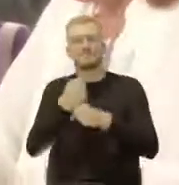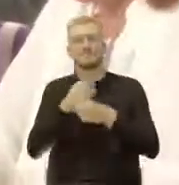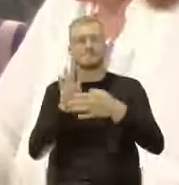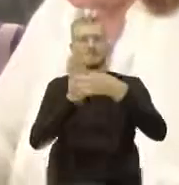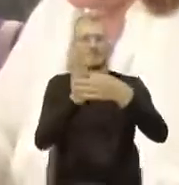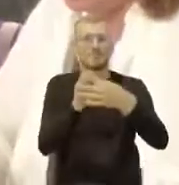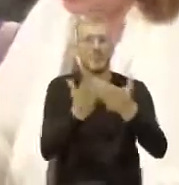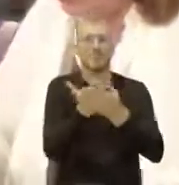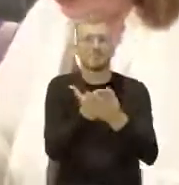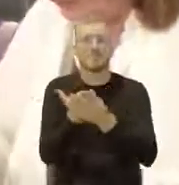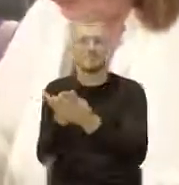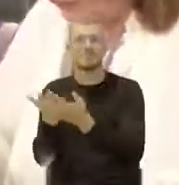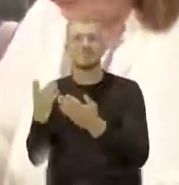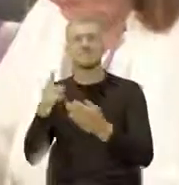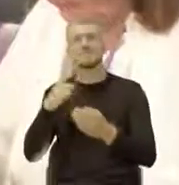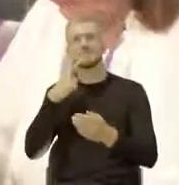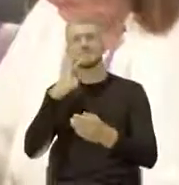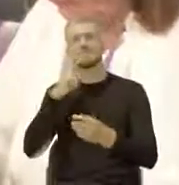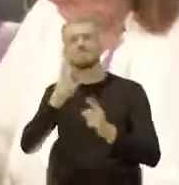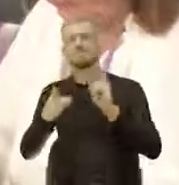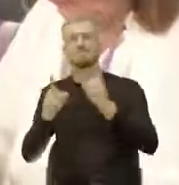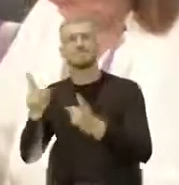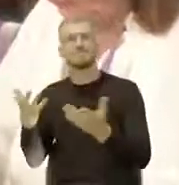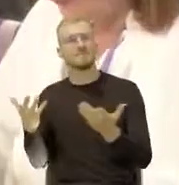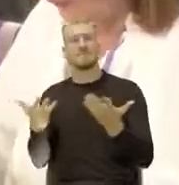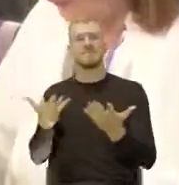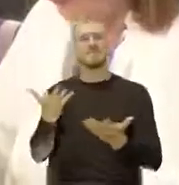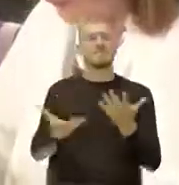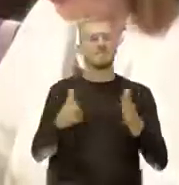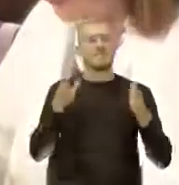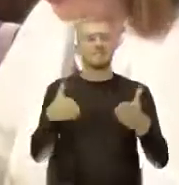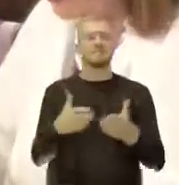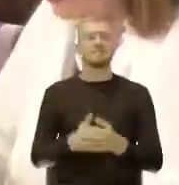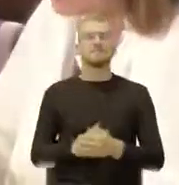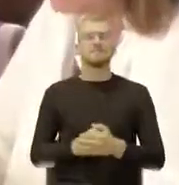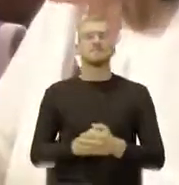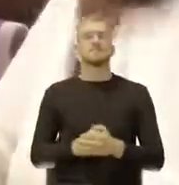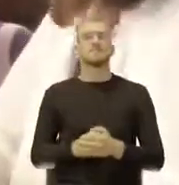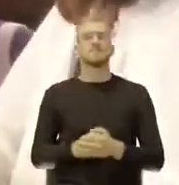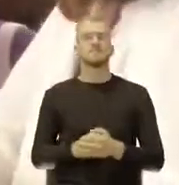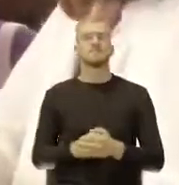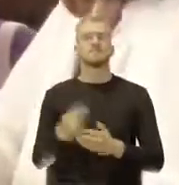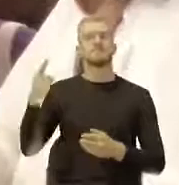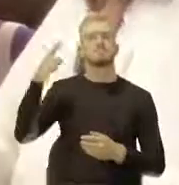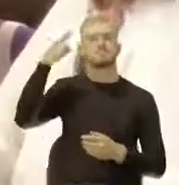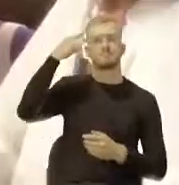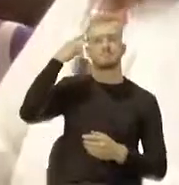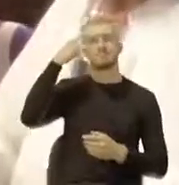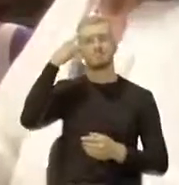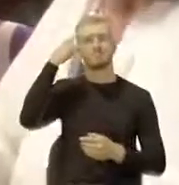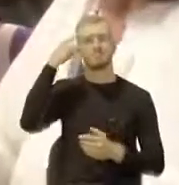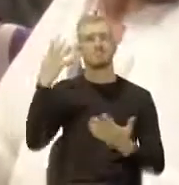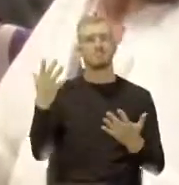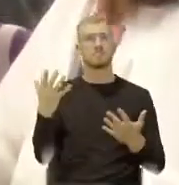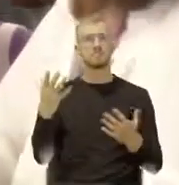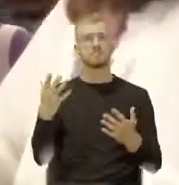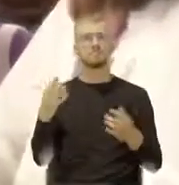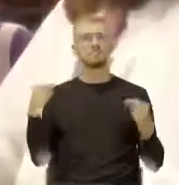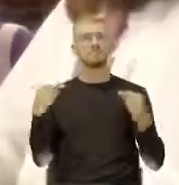should propose in this multilateralism, local multilateralism, is to deepen